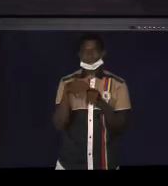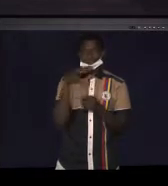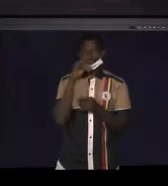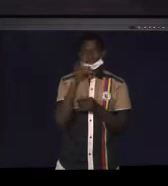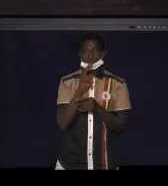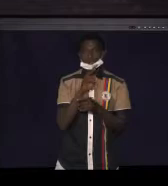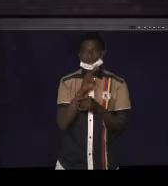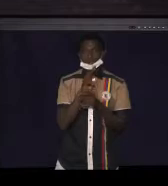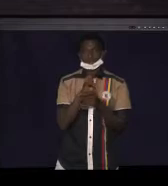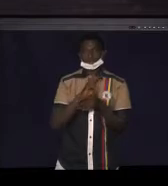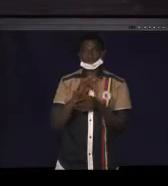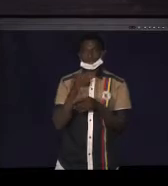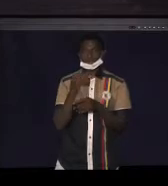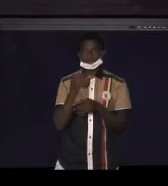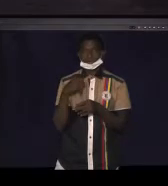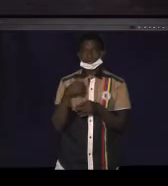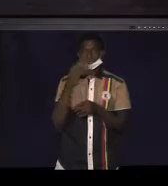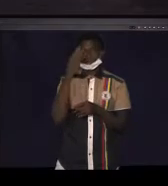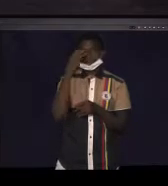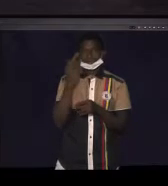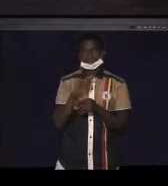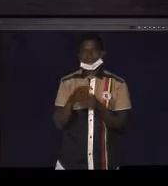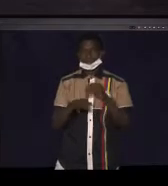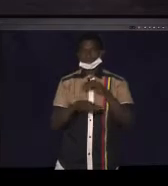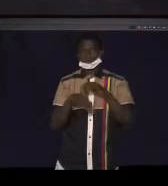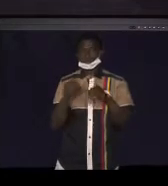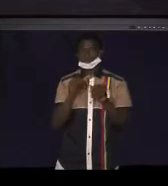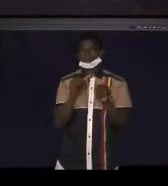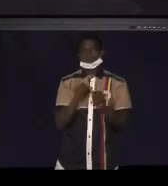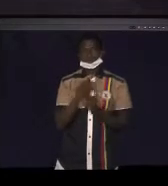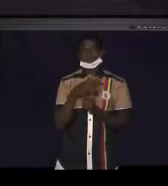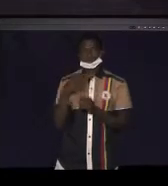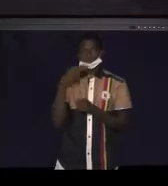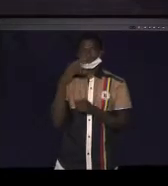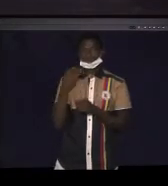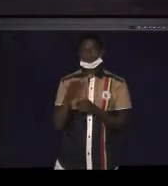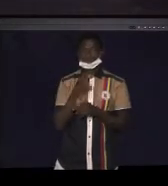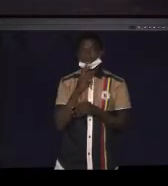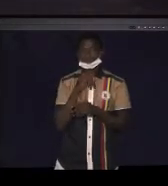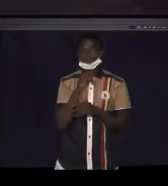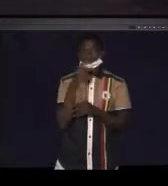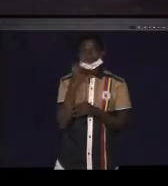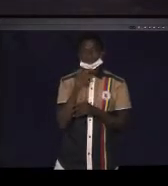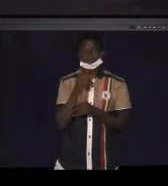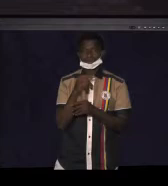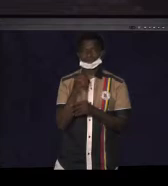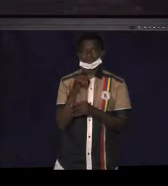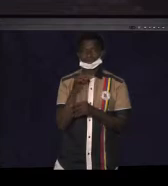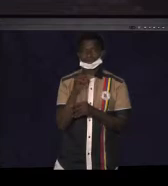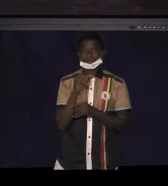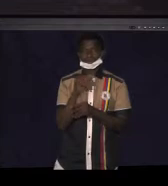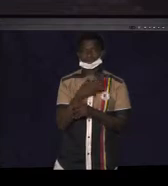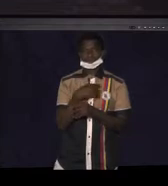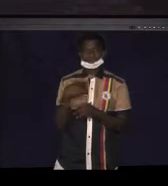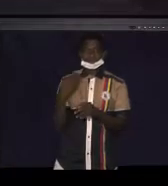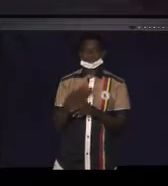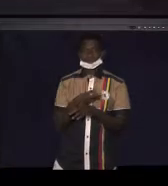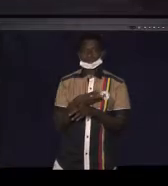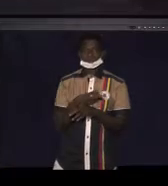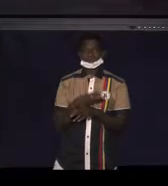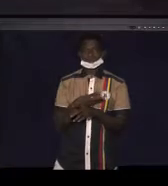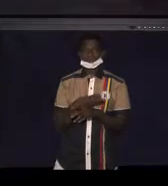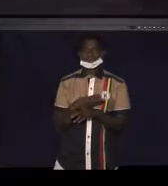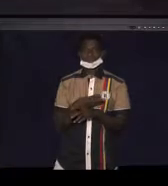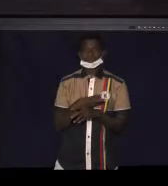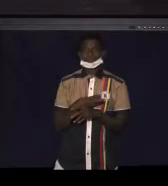to find the volume of the water, we know the base area of the water, and now we know the height of the water, not the drum. Then we'll